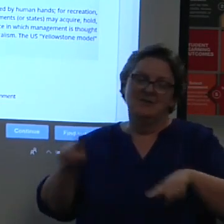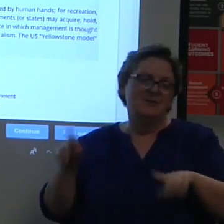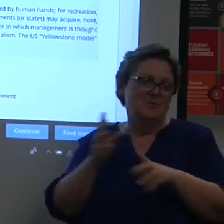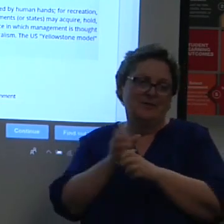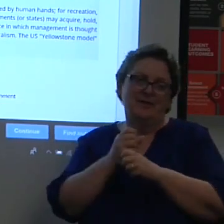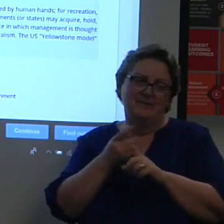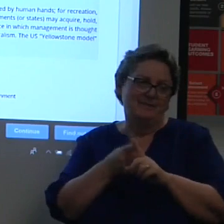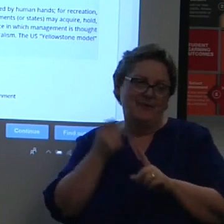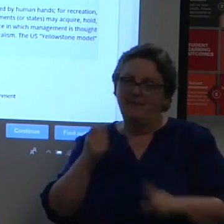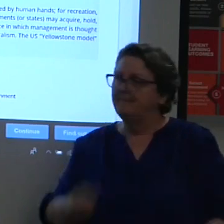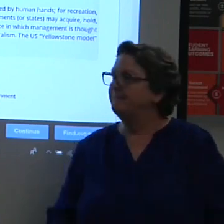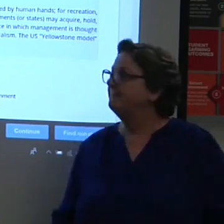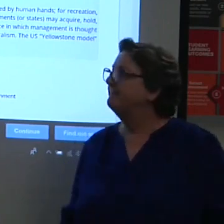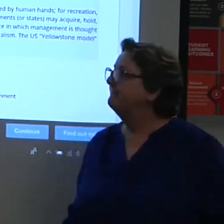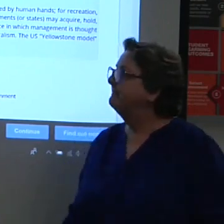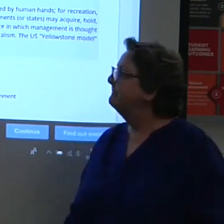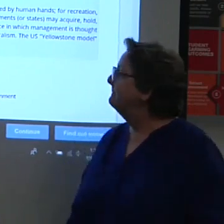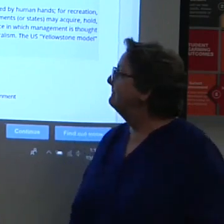them from.